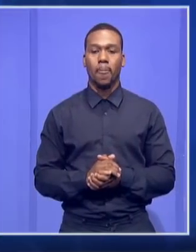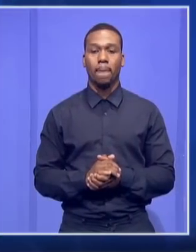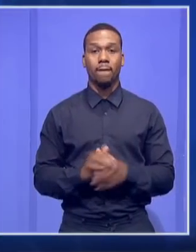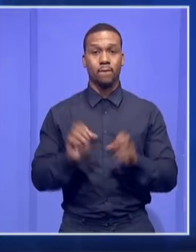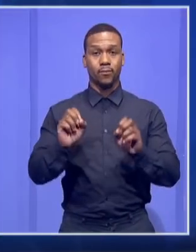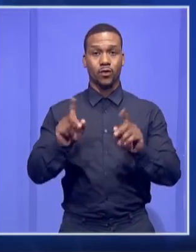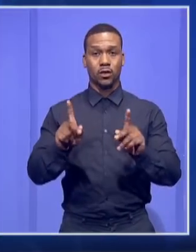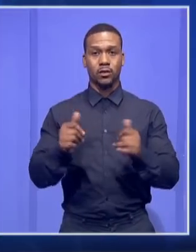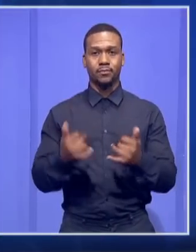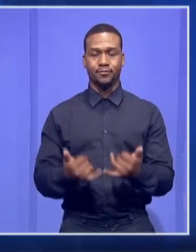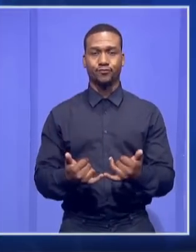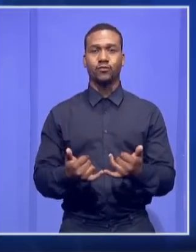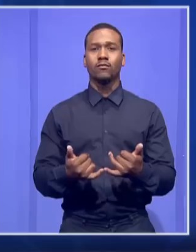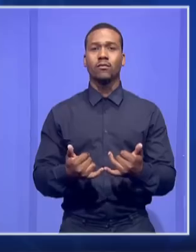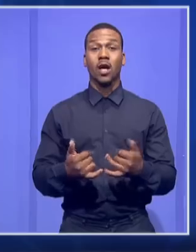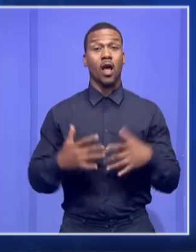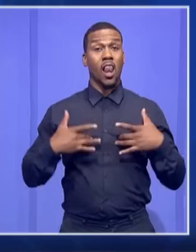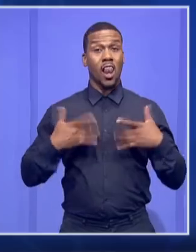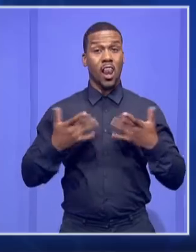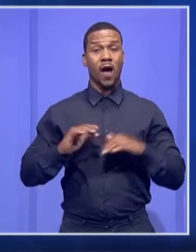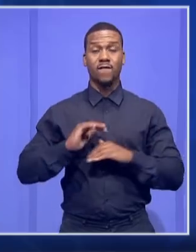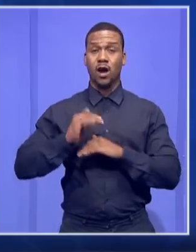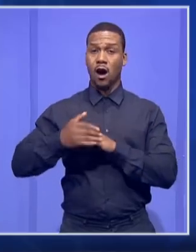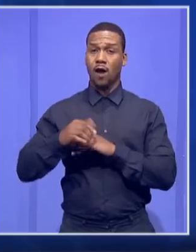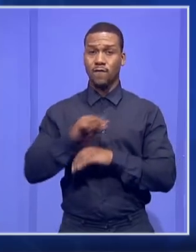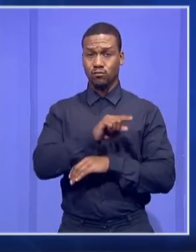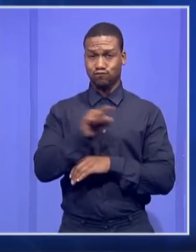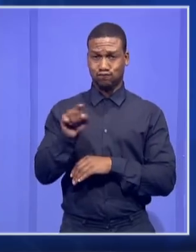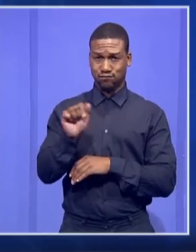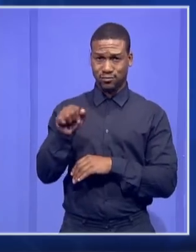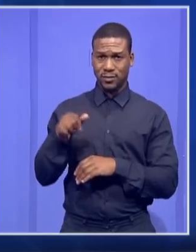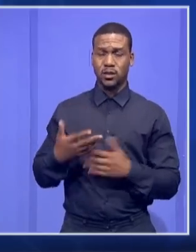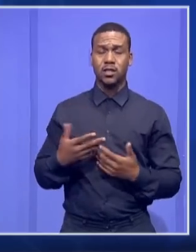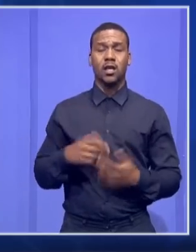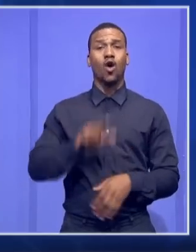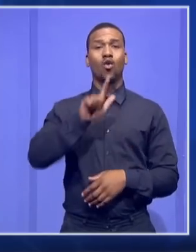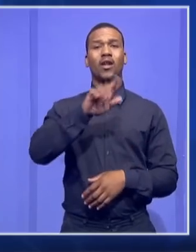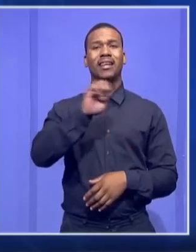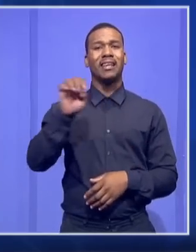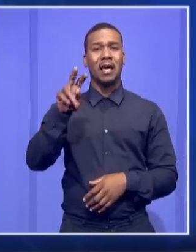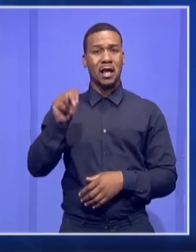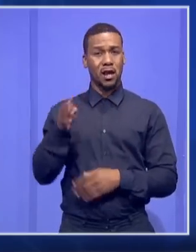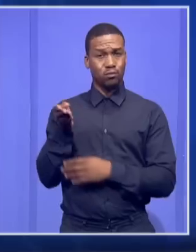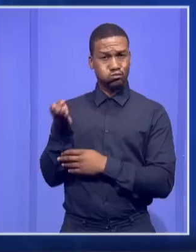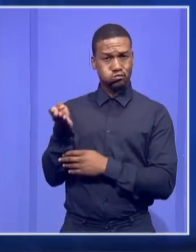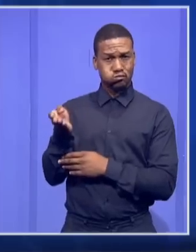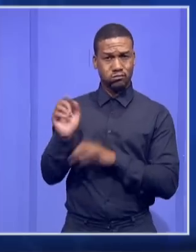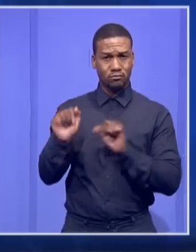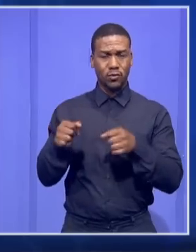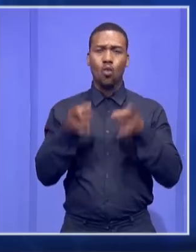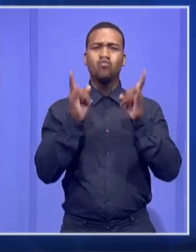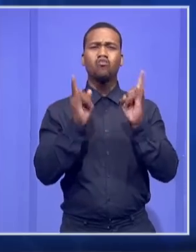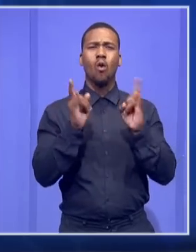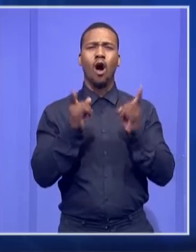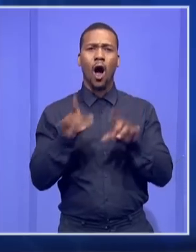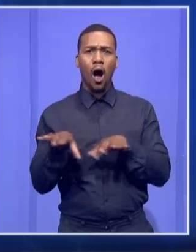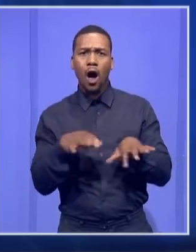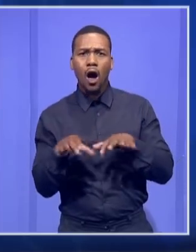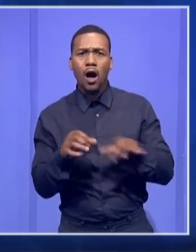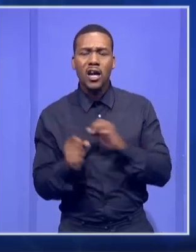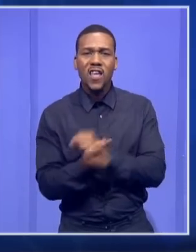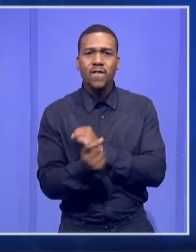All right, as we indicated, live coverage by my colleagues Aldrin St. Pierre and Leanne Manus, who are watching activities very closely today